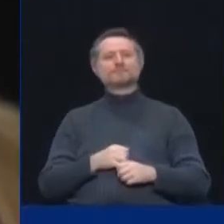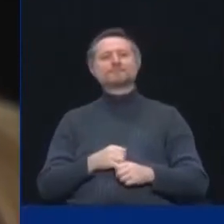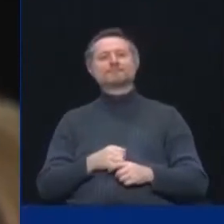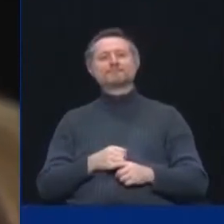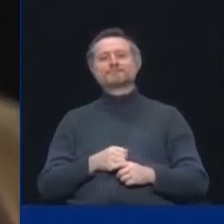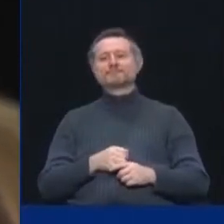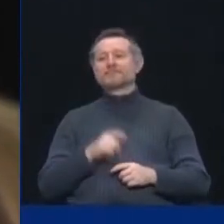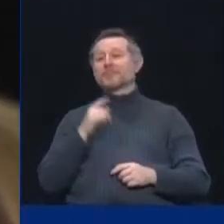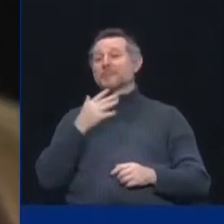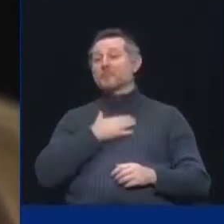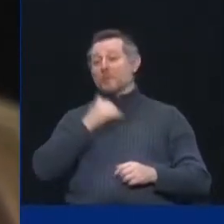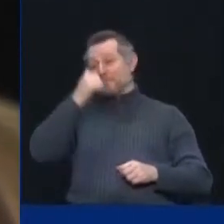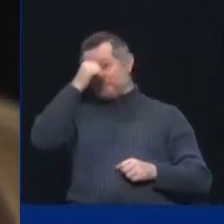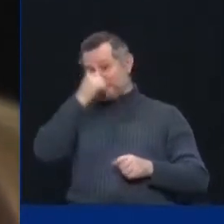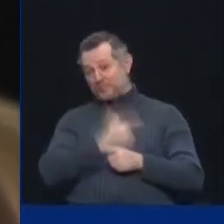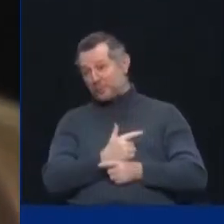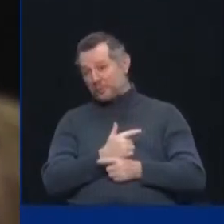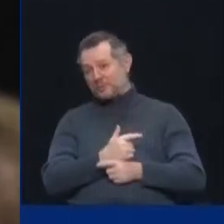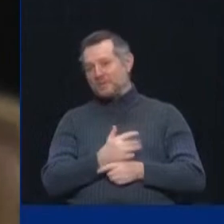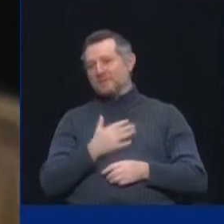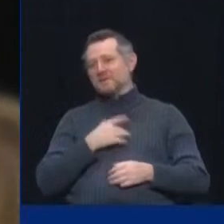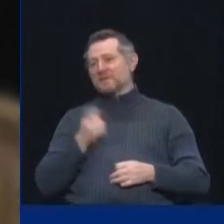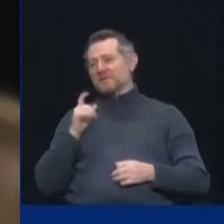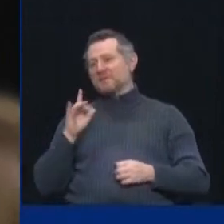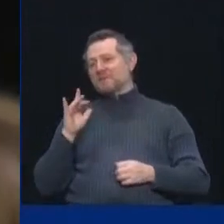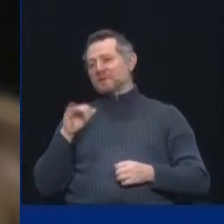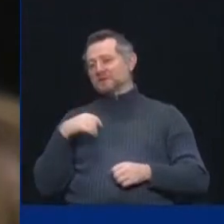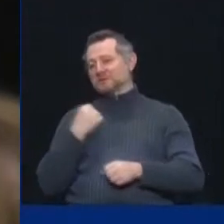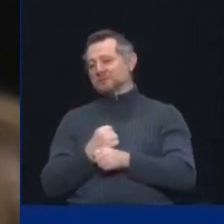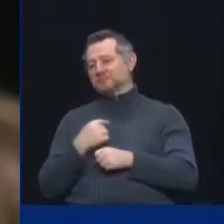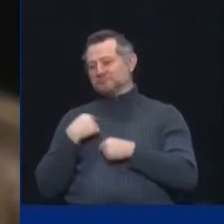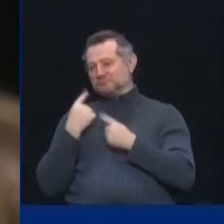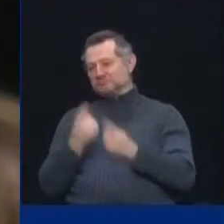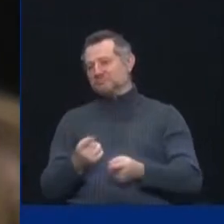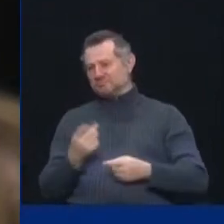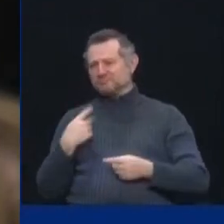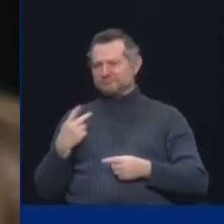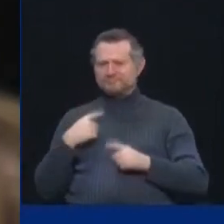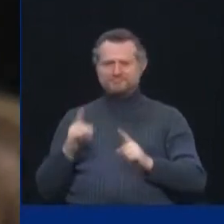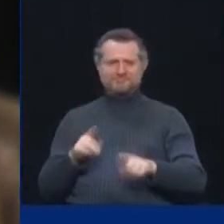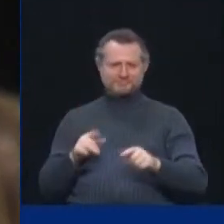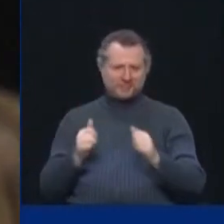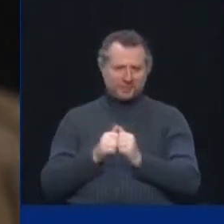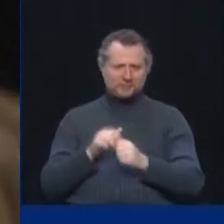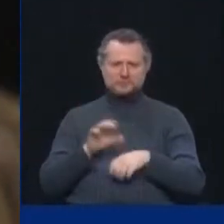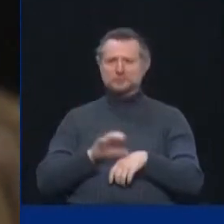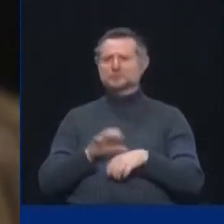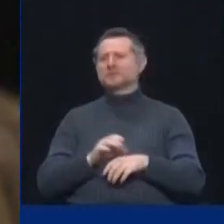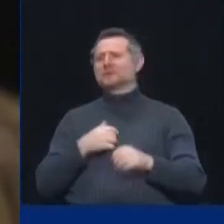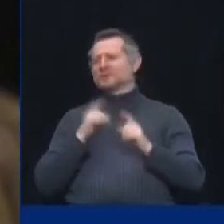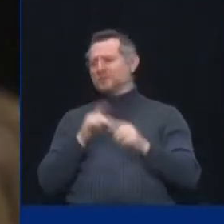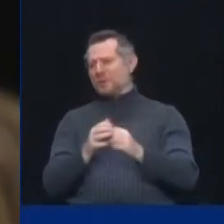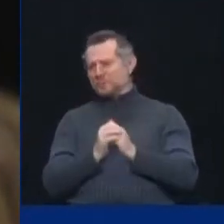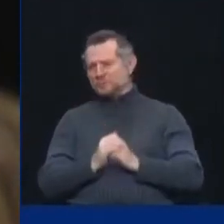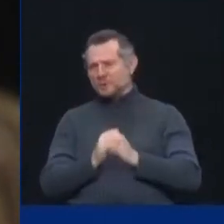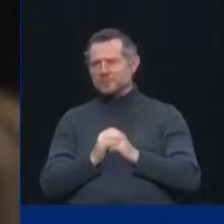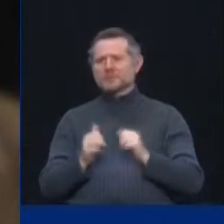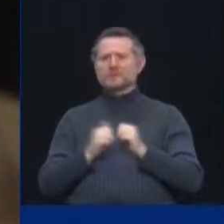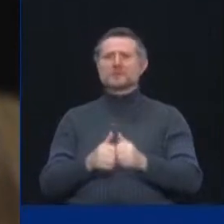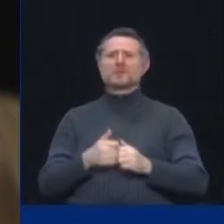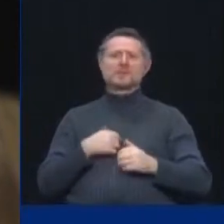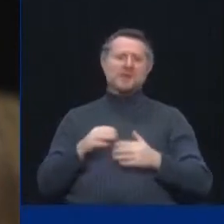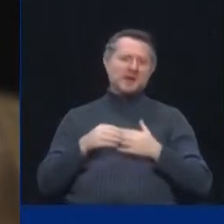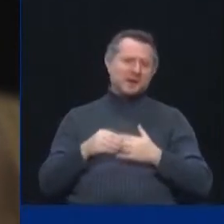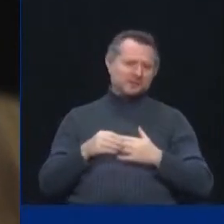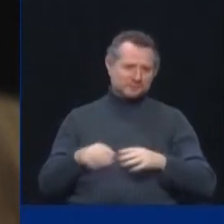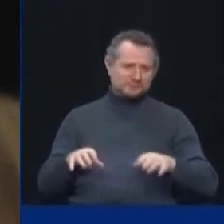My brother for about 25 years. We've gone to church together, we've worshiped together, and now we get to lead in the same community together.